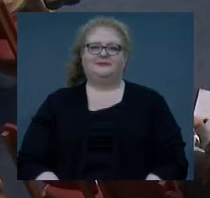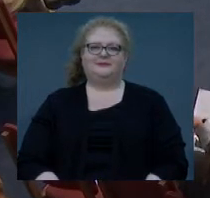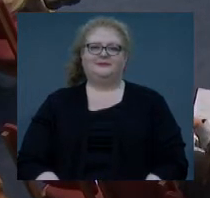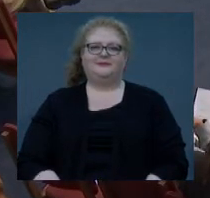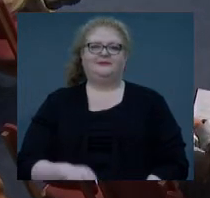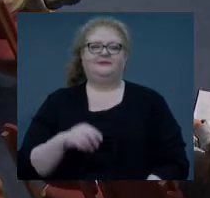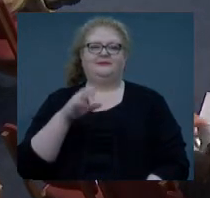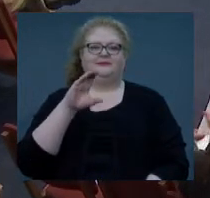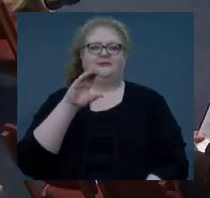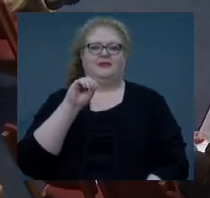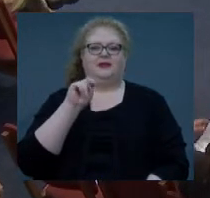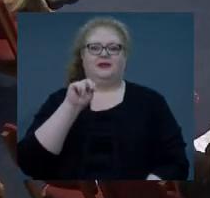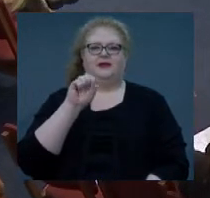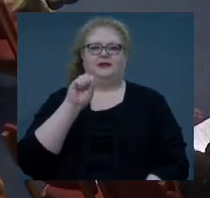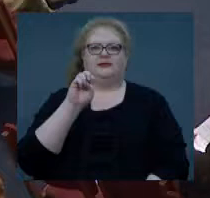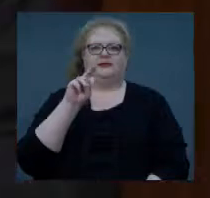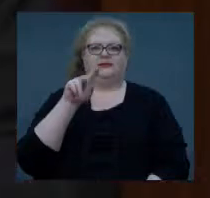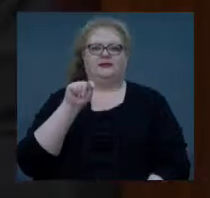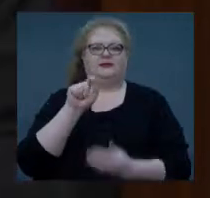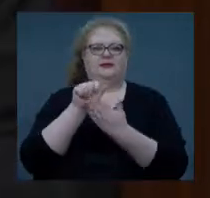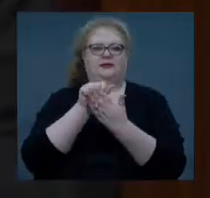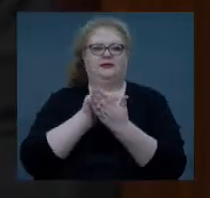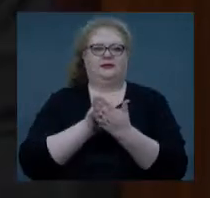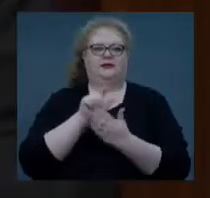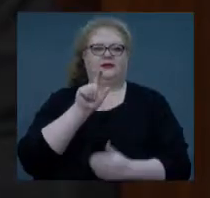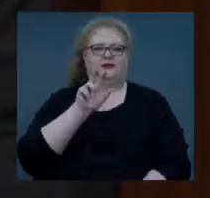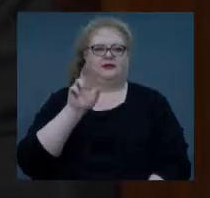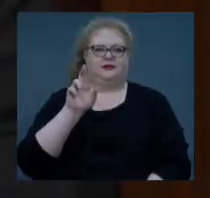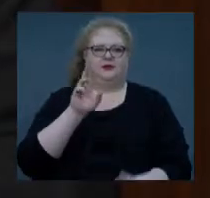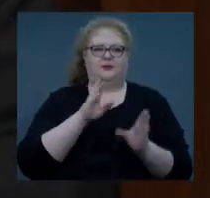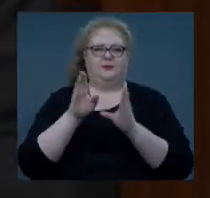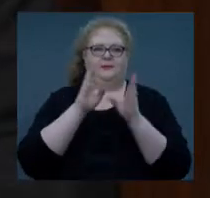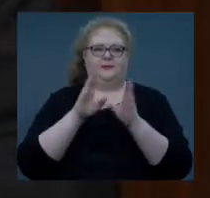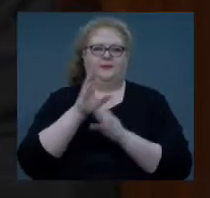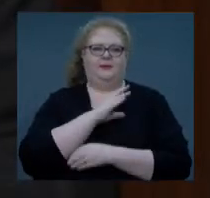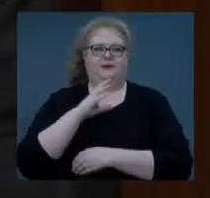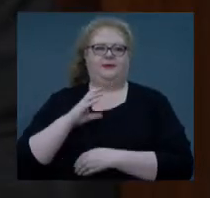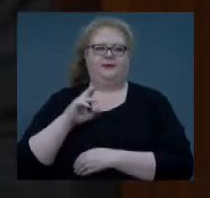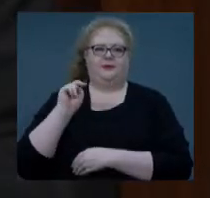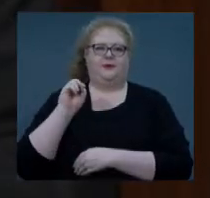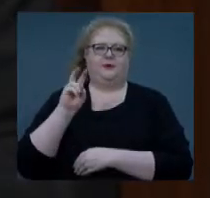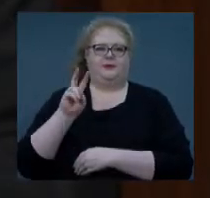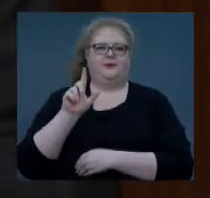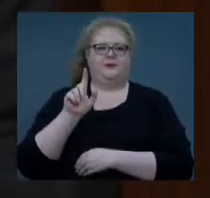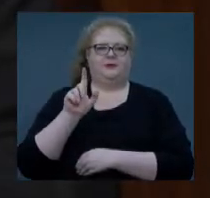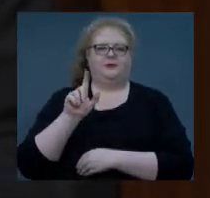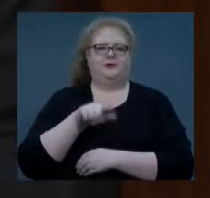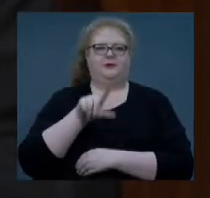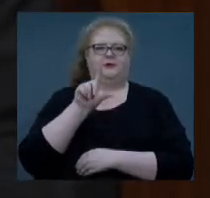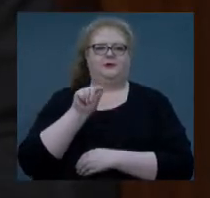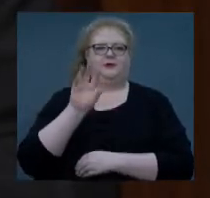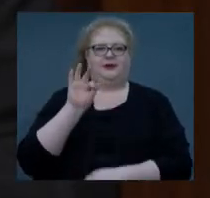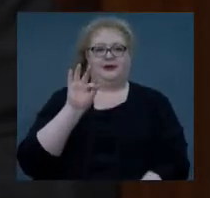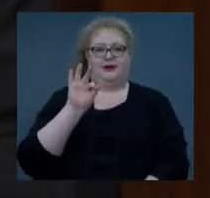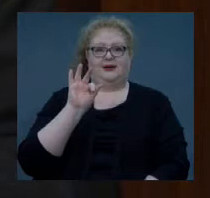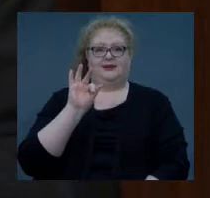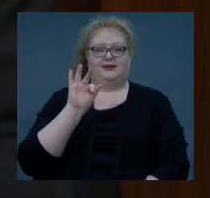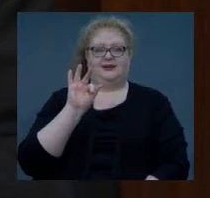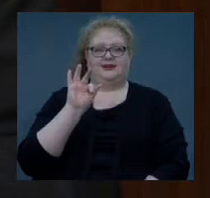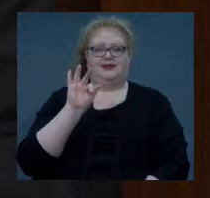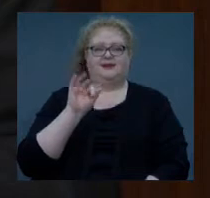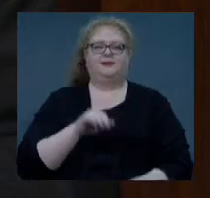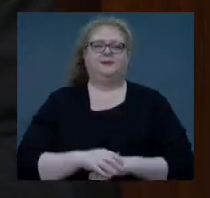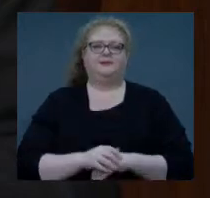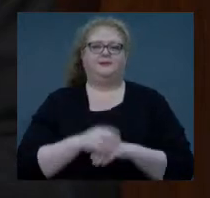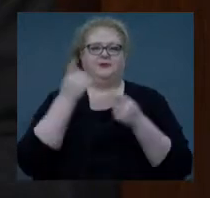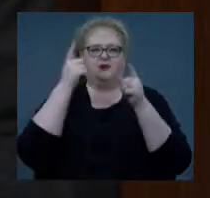The consent agenda for the Little Rock Planning Commission subdivision agenda, November 21st, 2019.